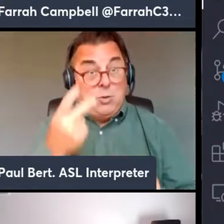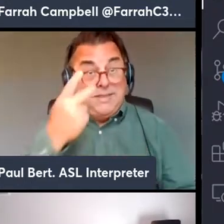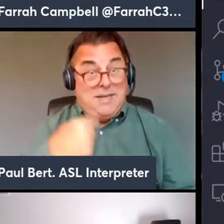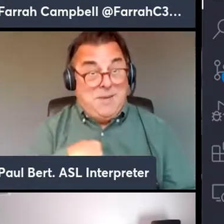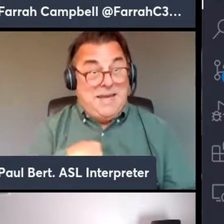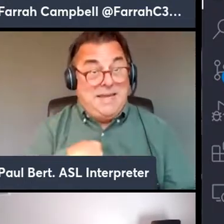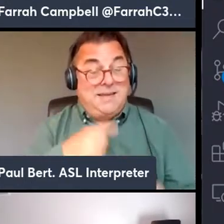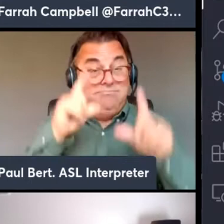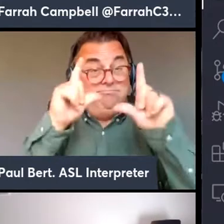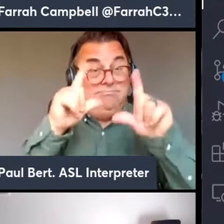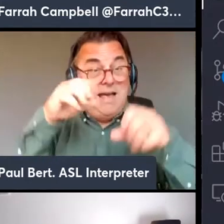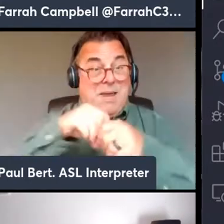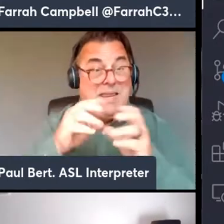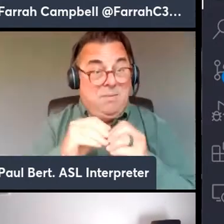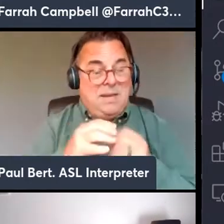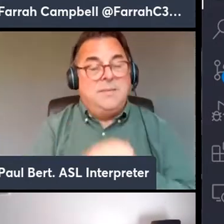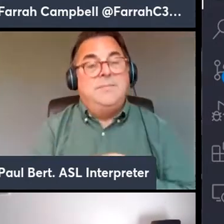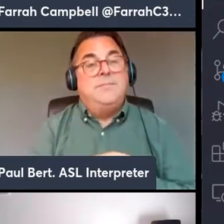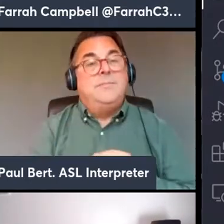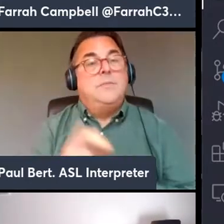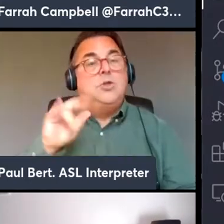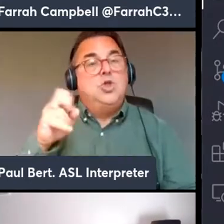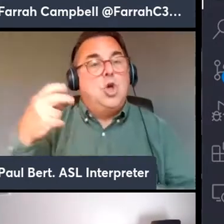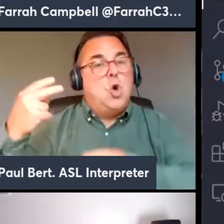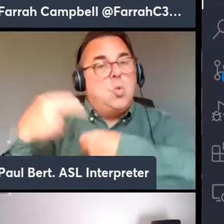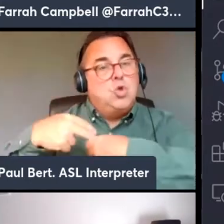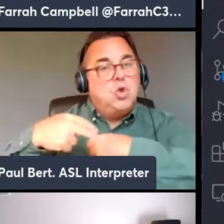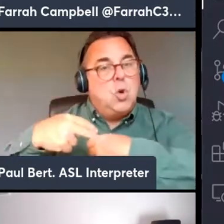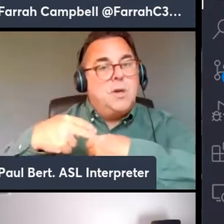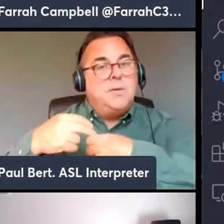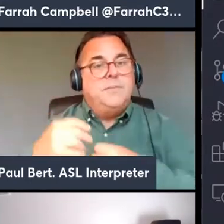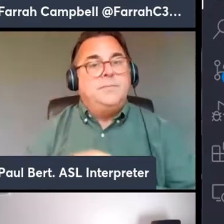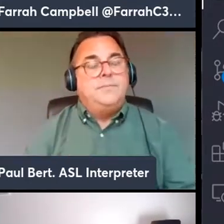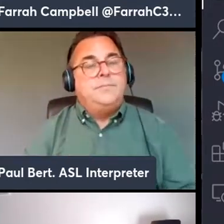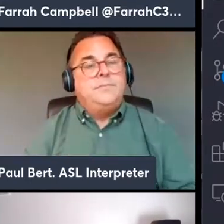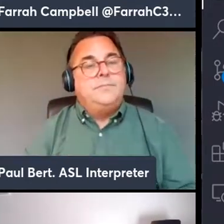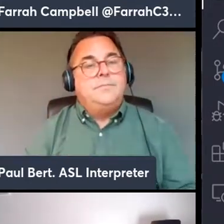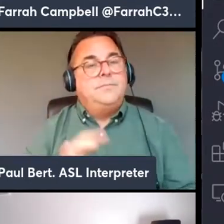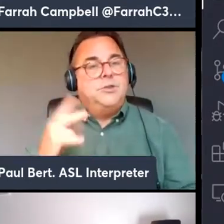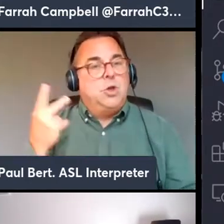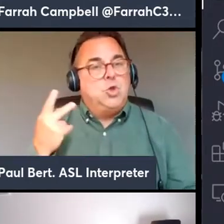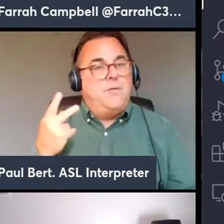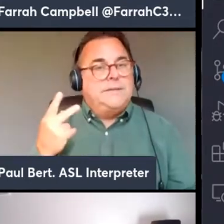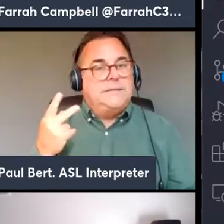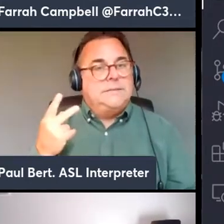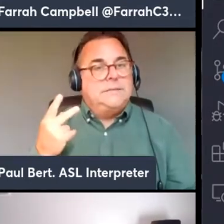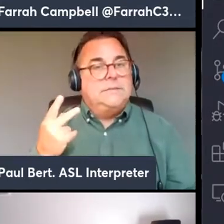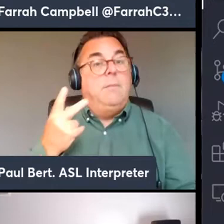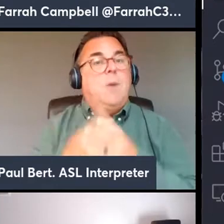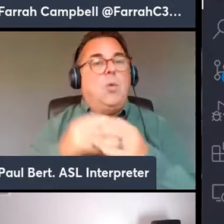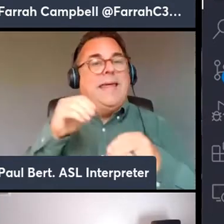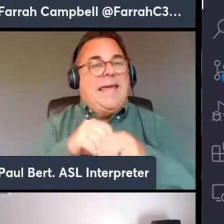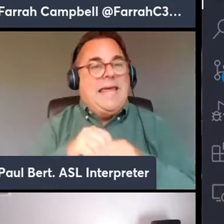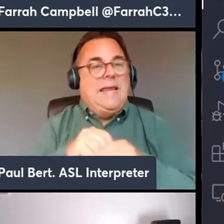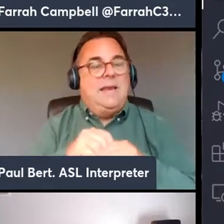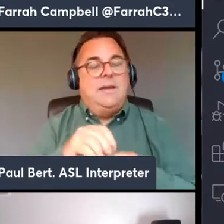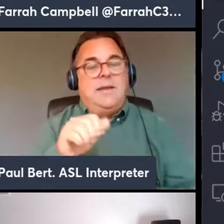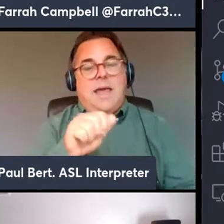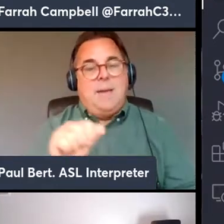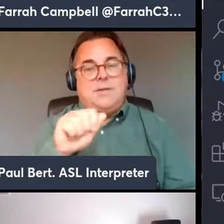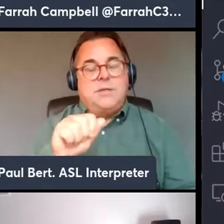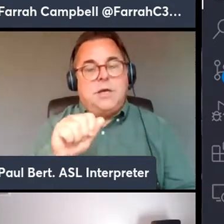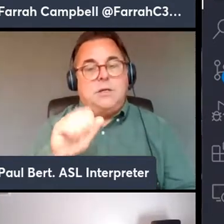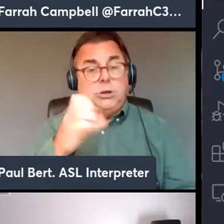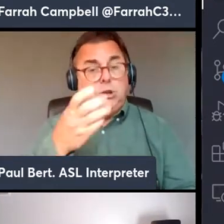have come into this, and now we can have Joe come into this as well. And now we have Joe. So we are both in this Amazon Chime